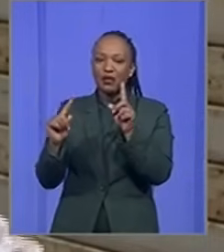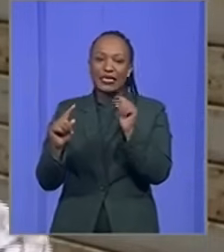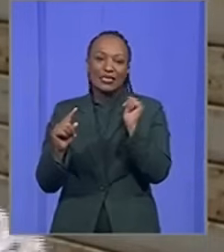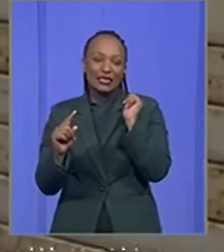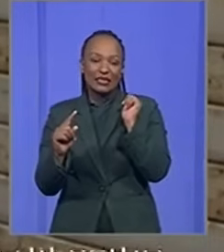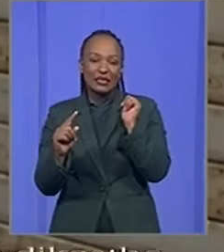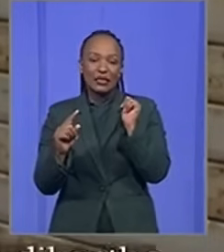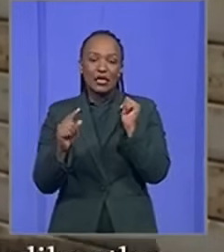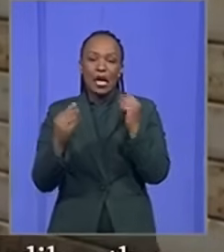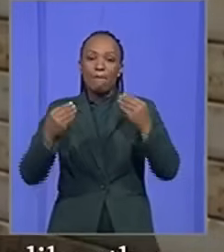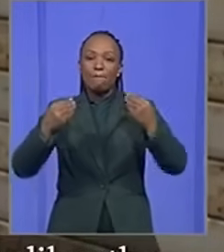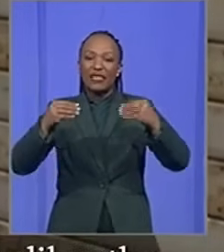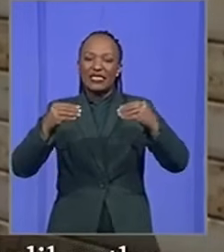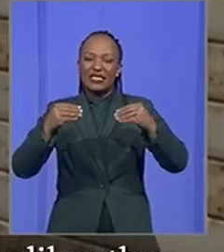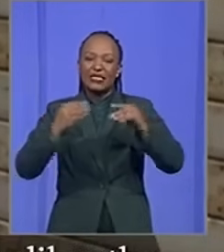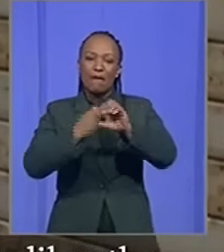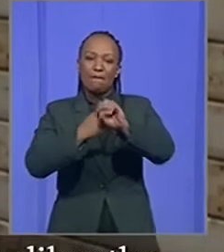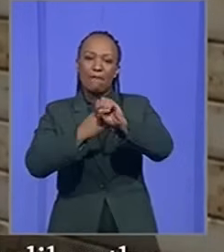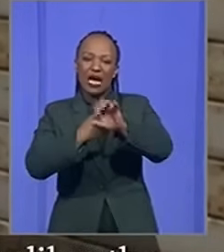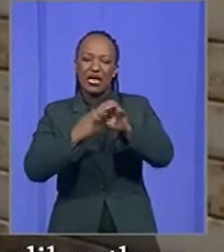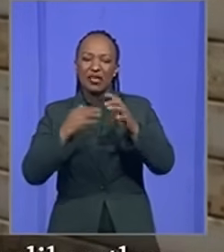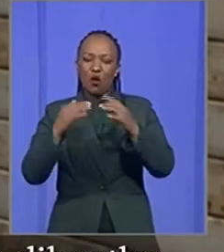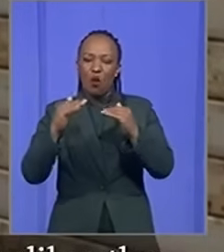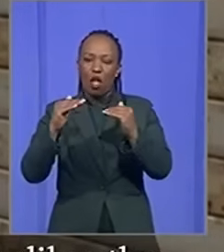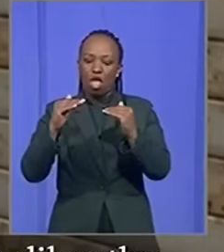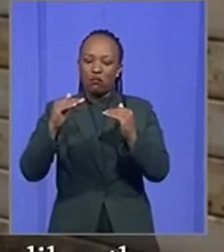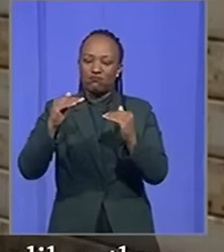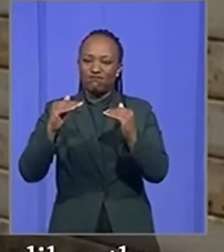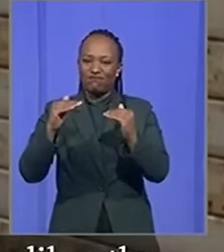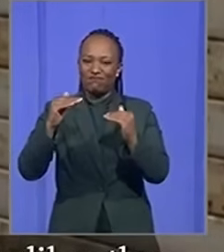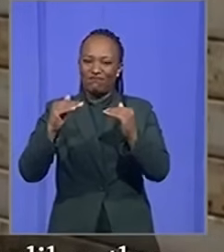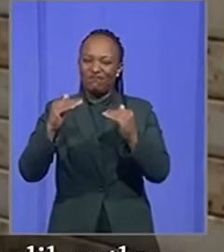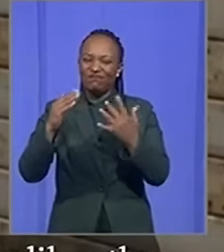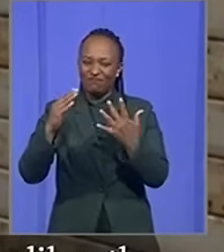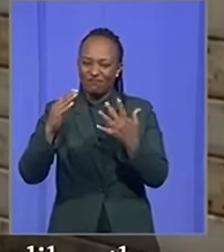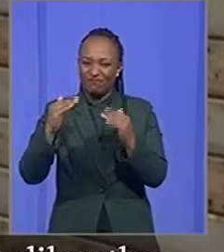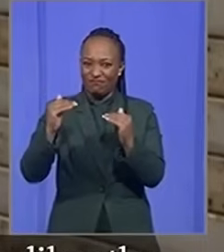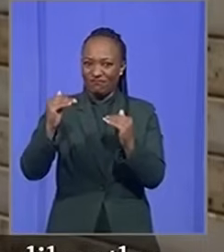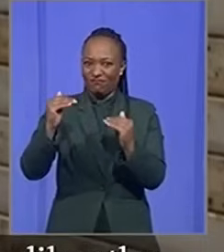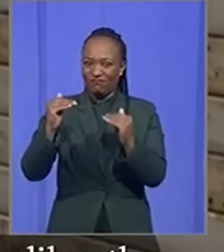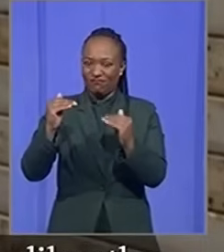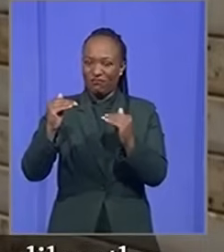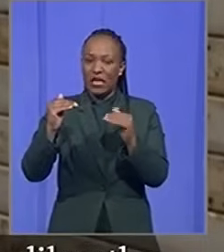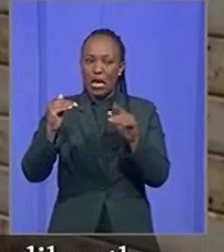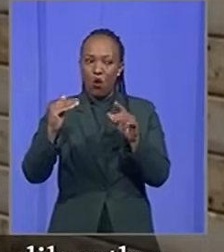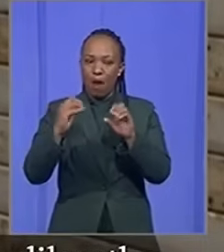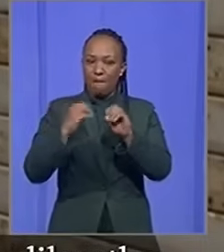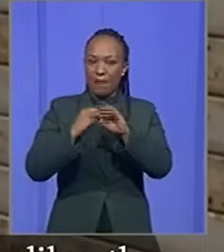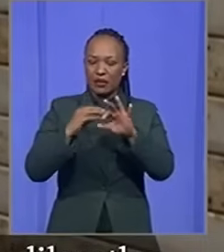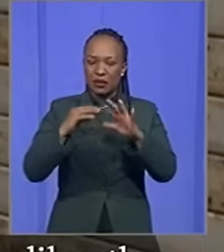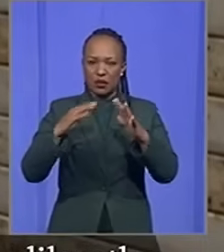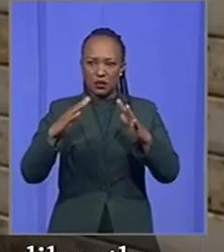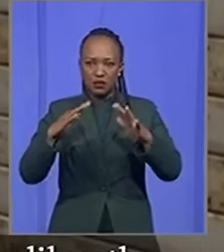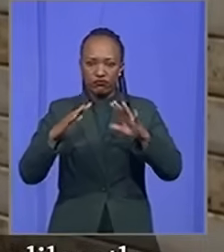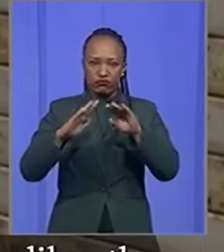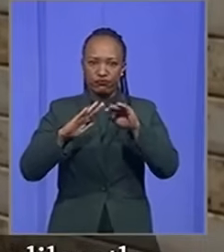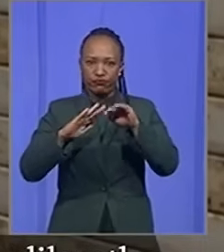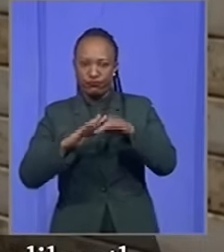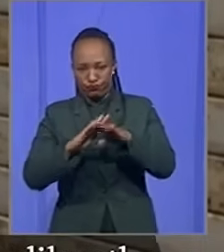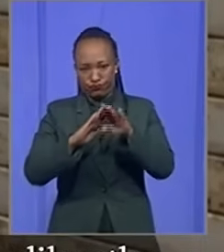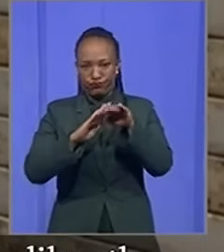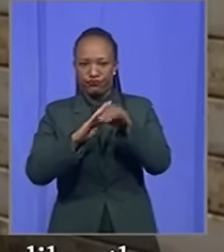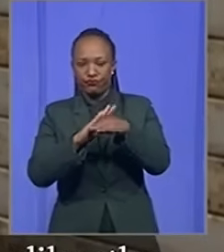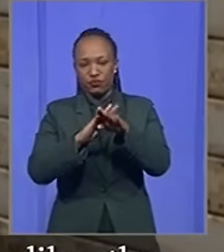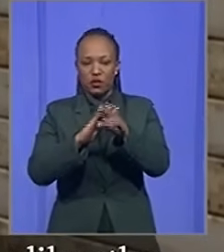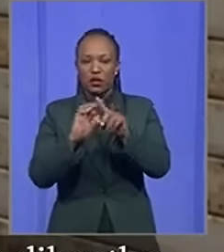markets are reacting to that narrow, not narrow, but the gap is little narrower than what it was perceived.